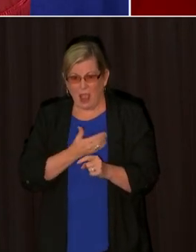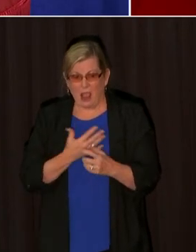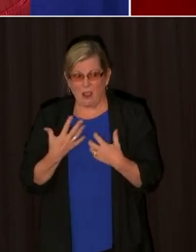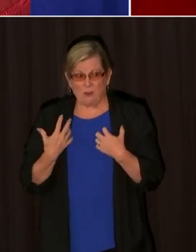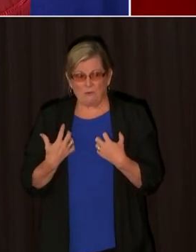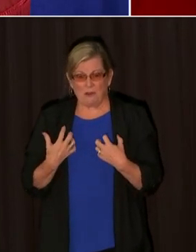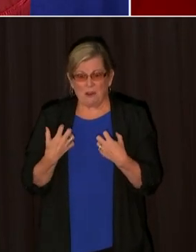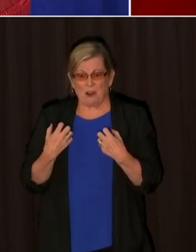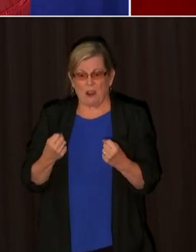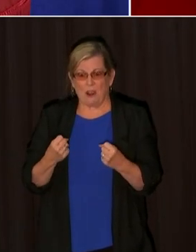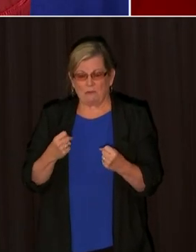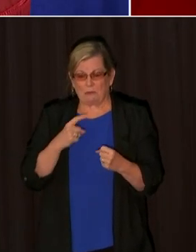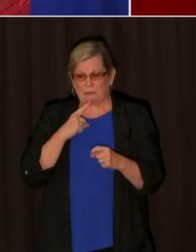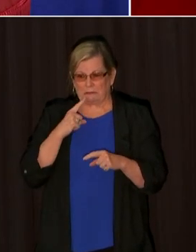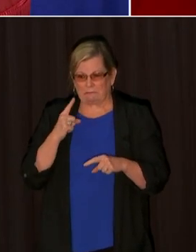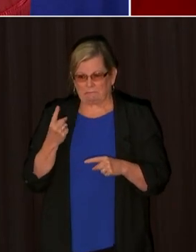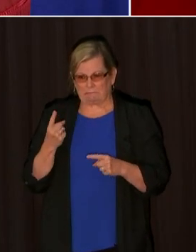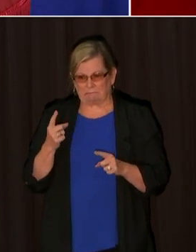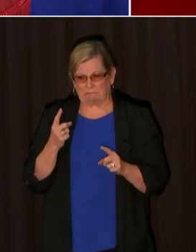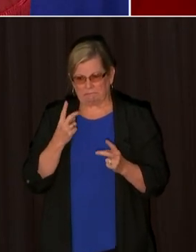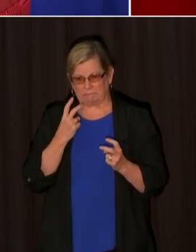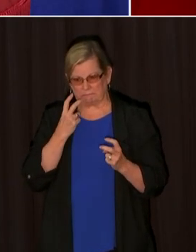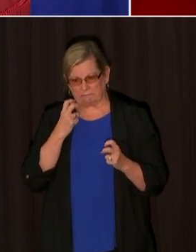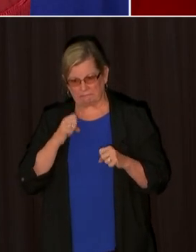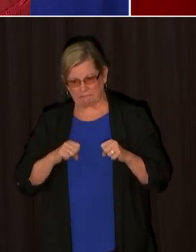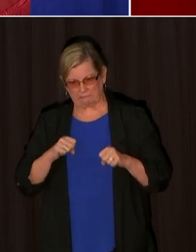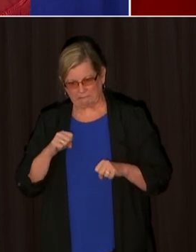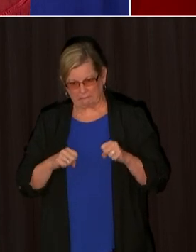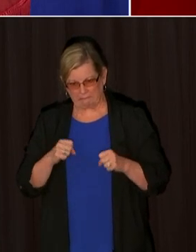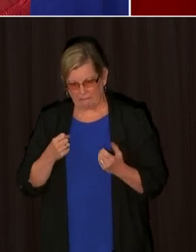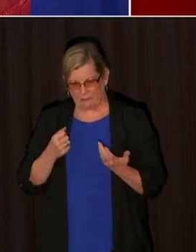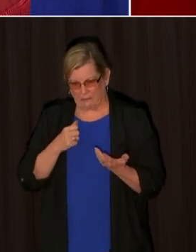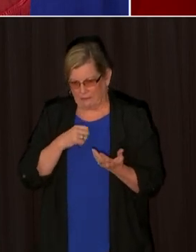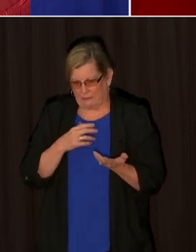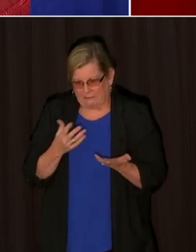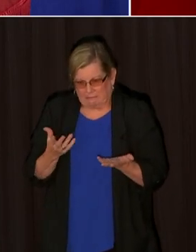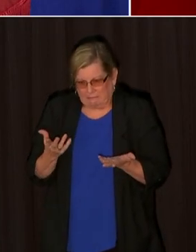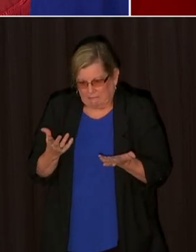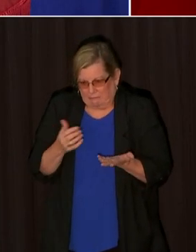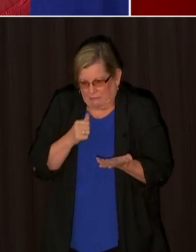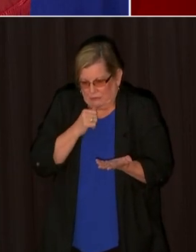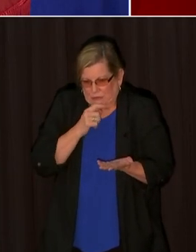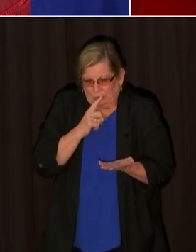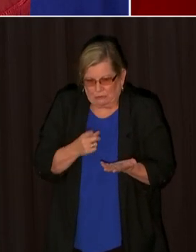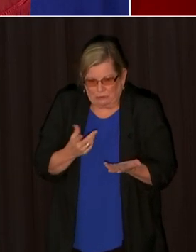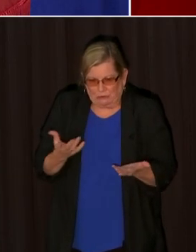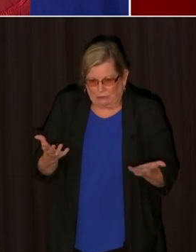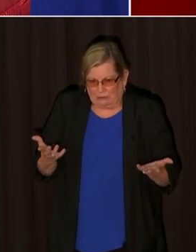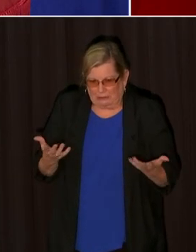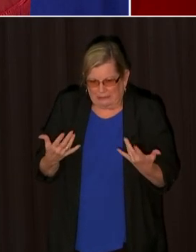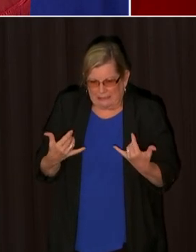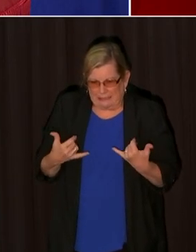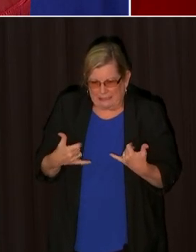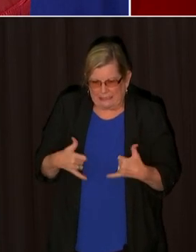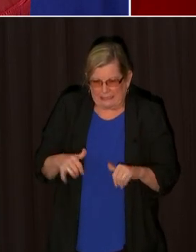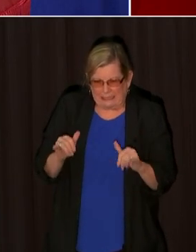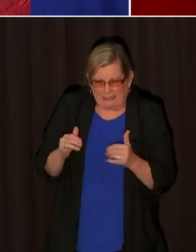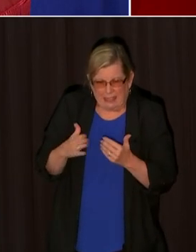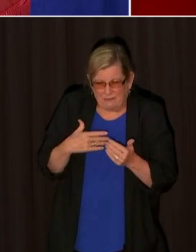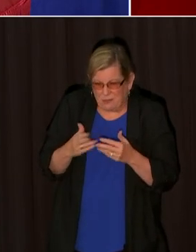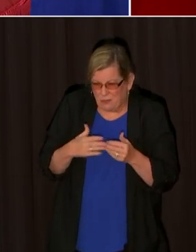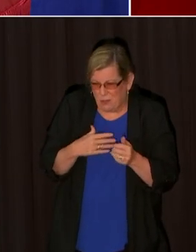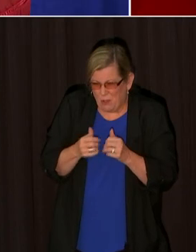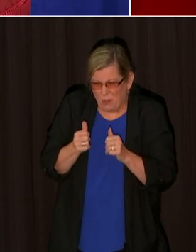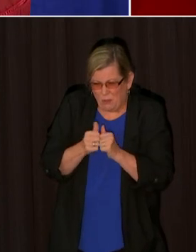best information available to us, and that we were still, even with all of those